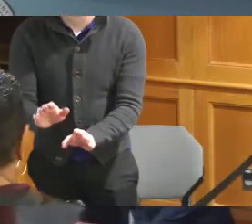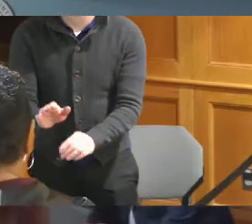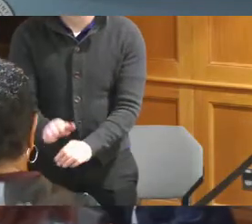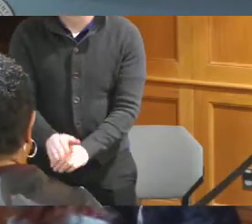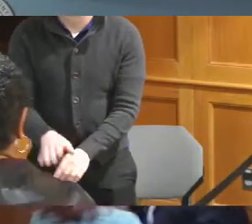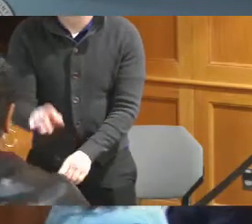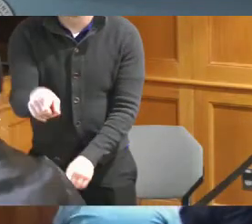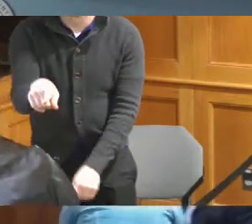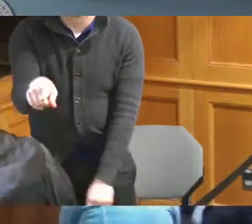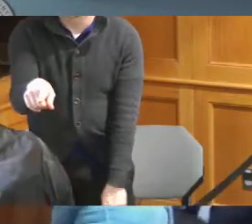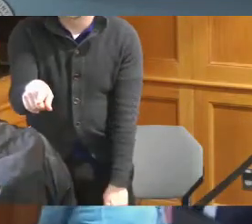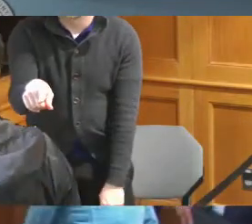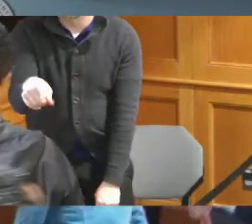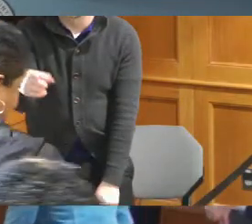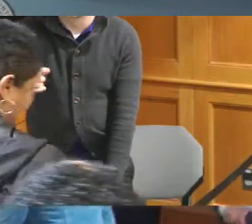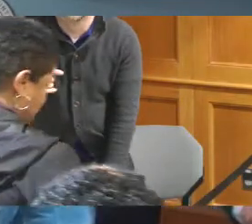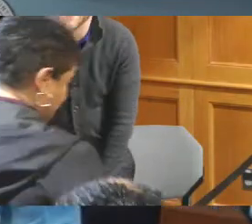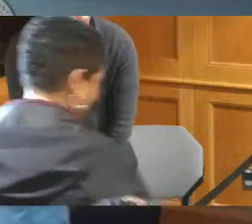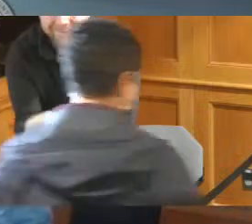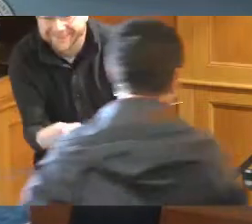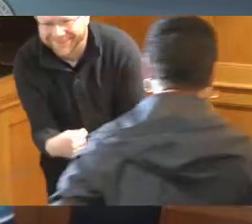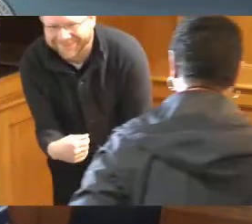Where's Brenda? There she is.